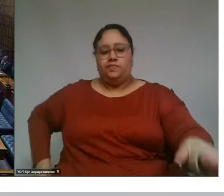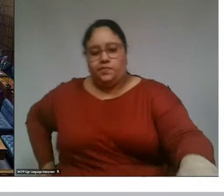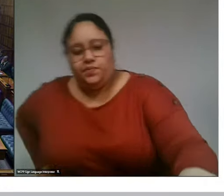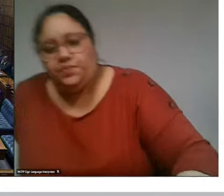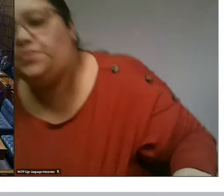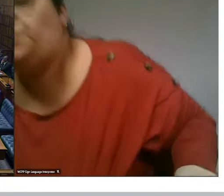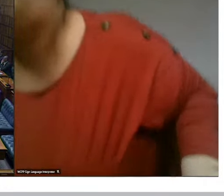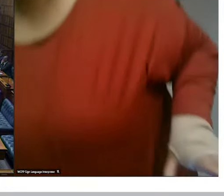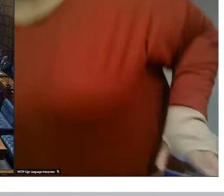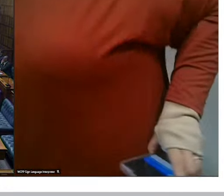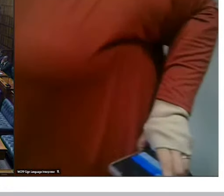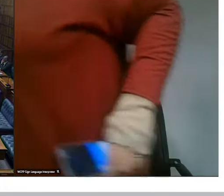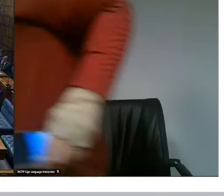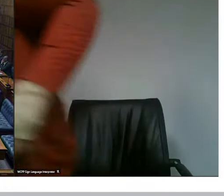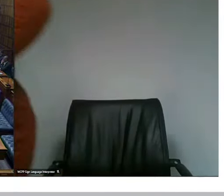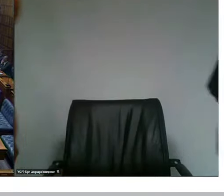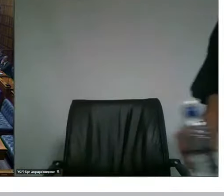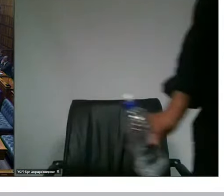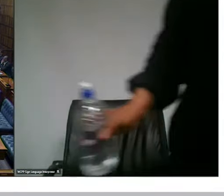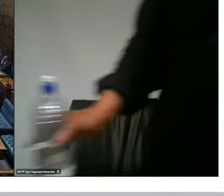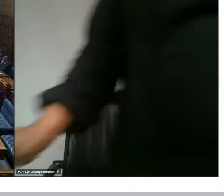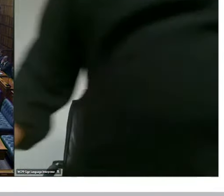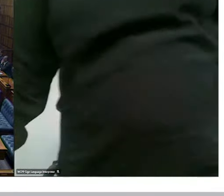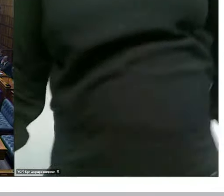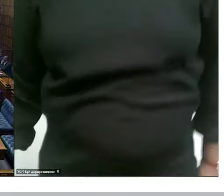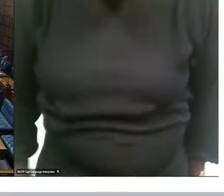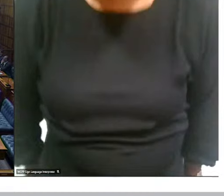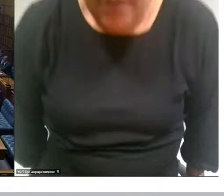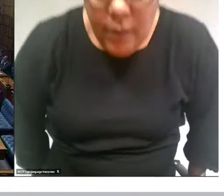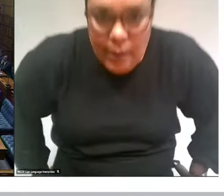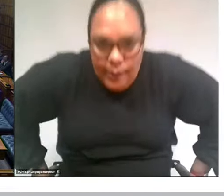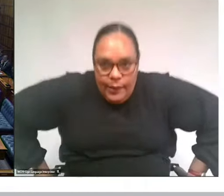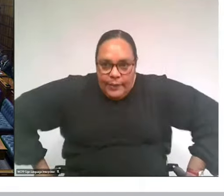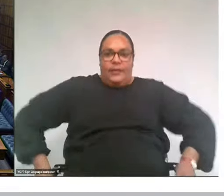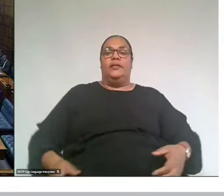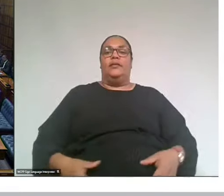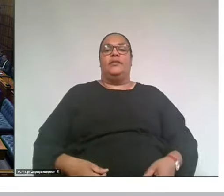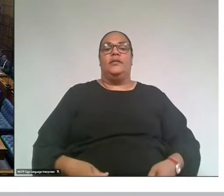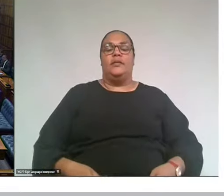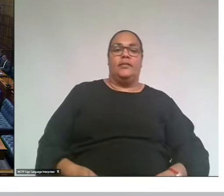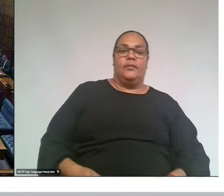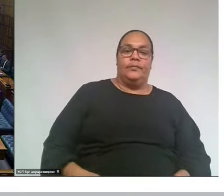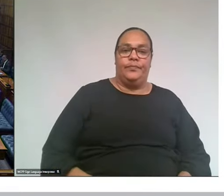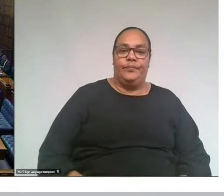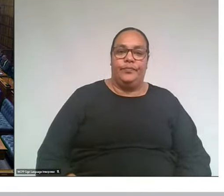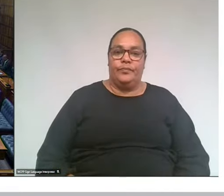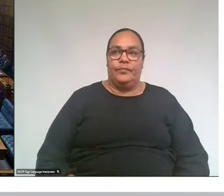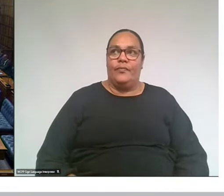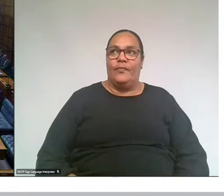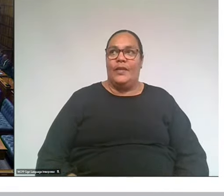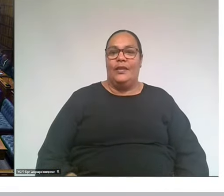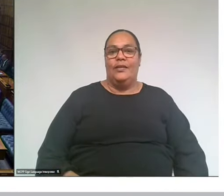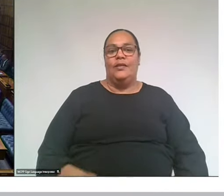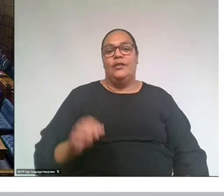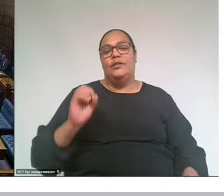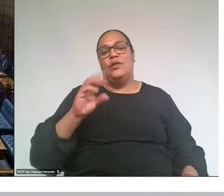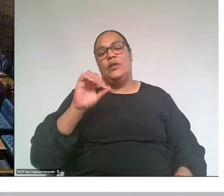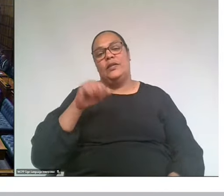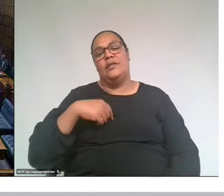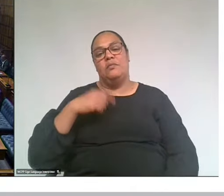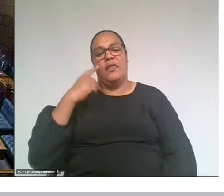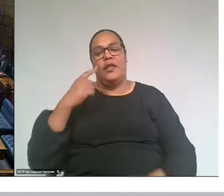um of funds for the capital program and reduced yes so you know I think the the challenges